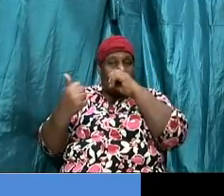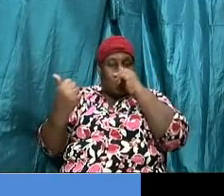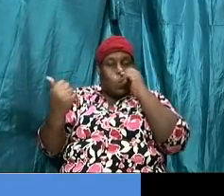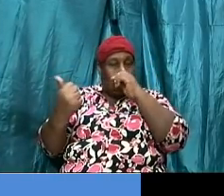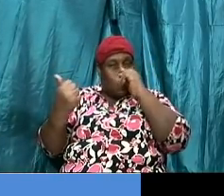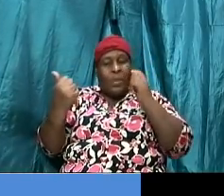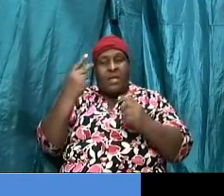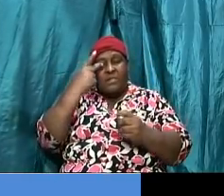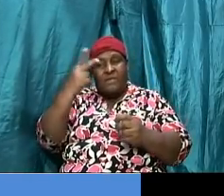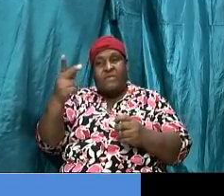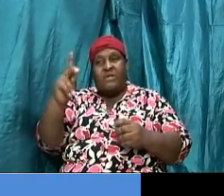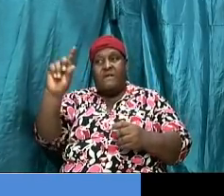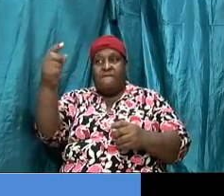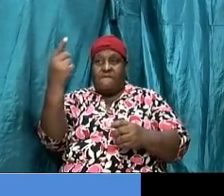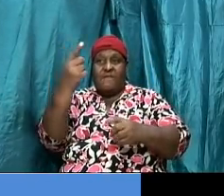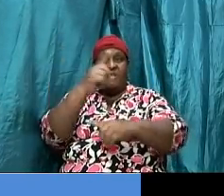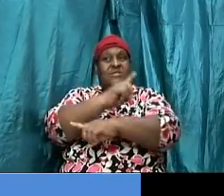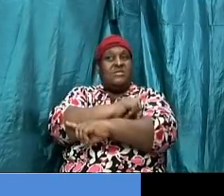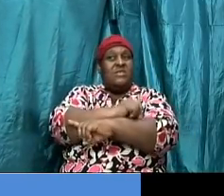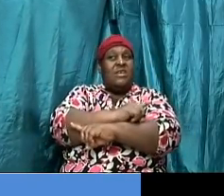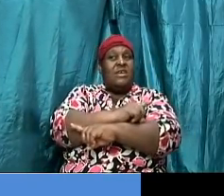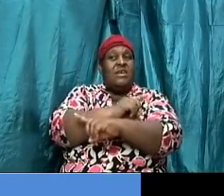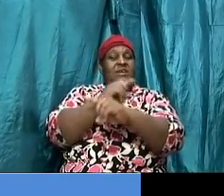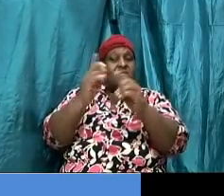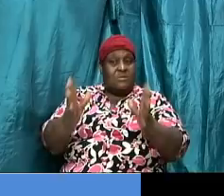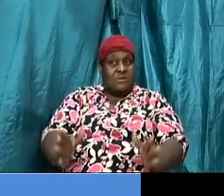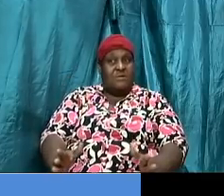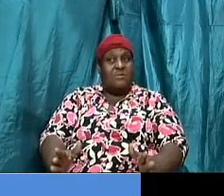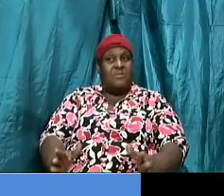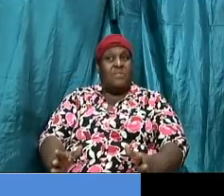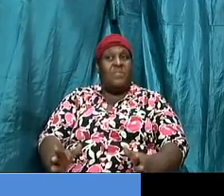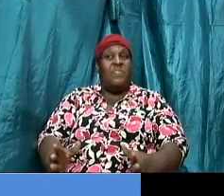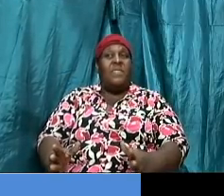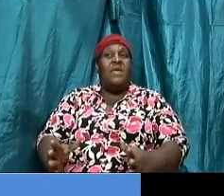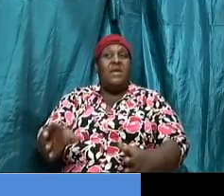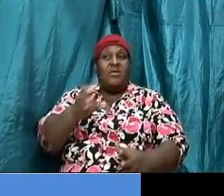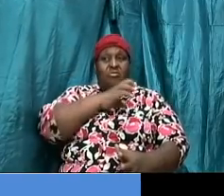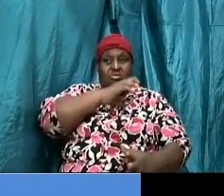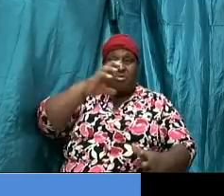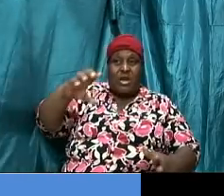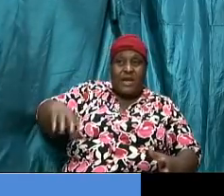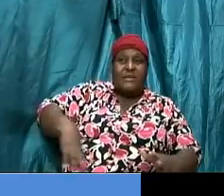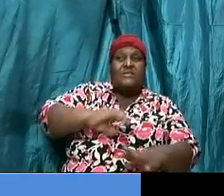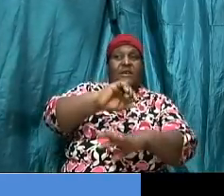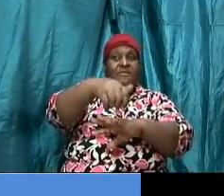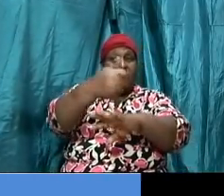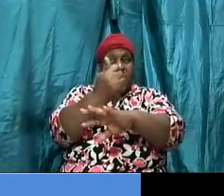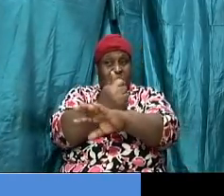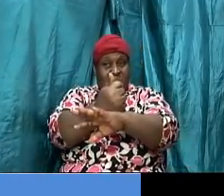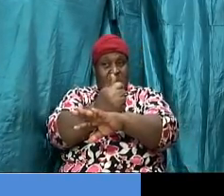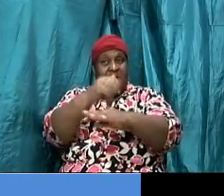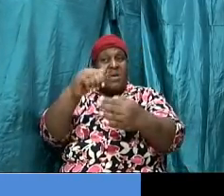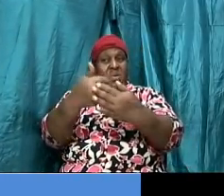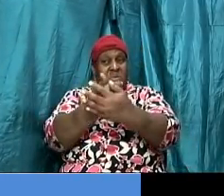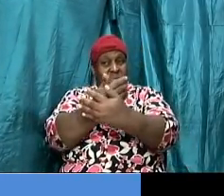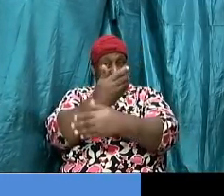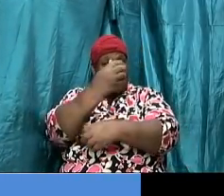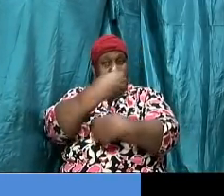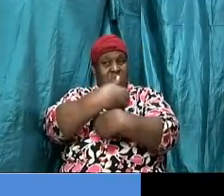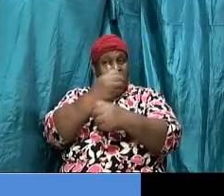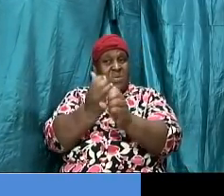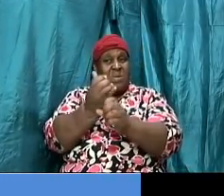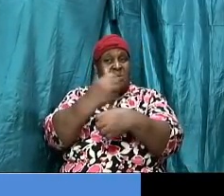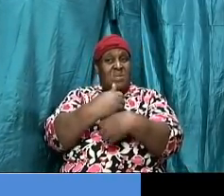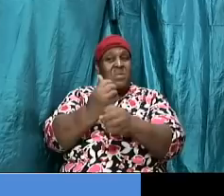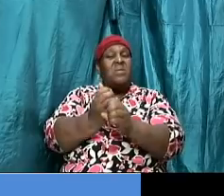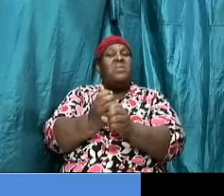First-day Sabbatarianism. And this view teaches that Christ, having established the new creation or the new